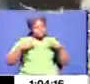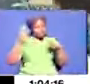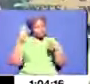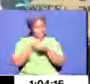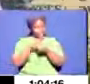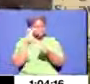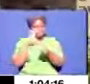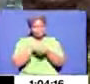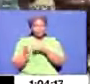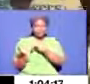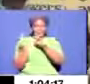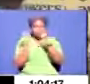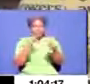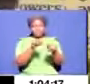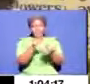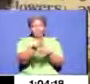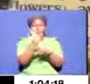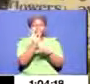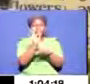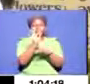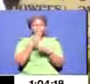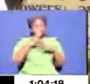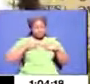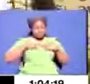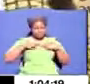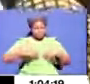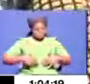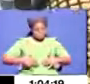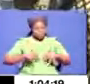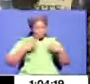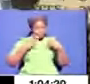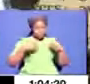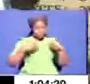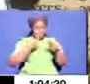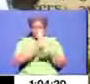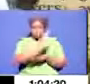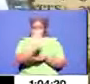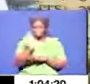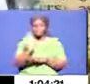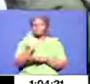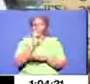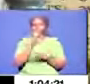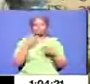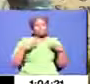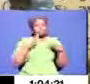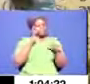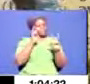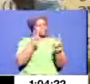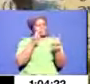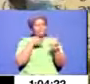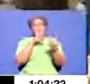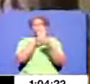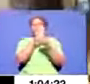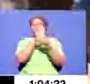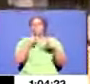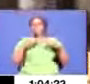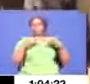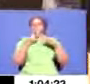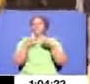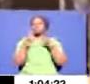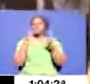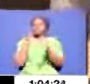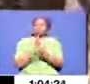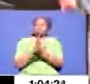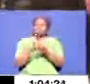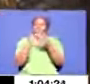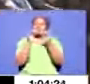waliode zao. Sasa watu wanaona kama kuna watu wengi, lakini wingi wa watu ndio ilikuwa. The photos raised questions